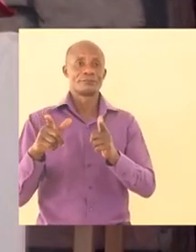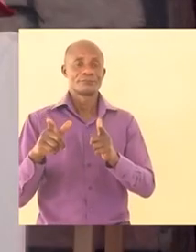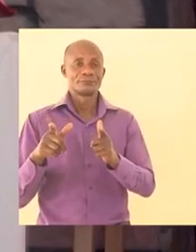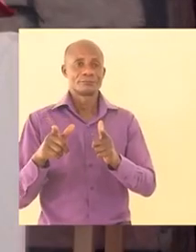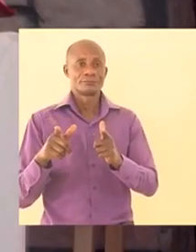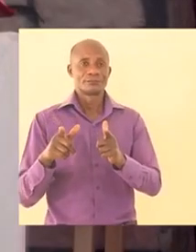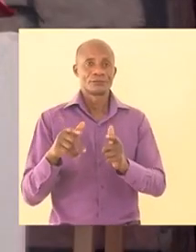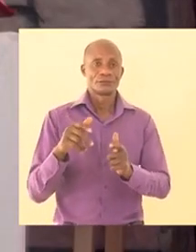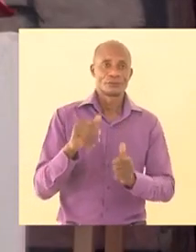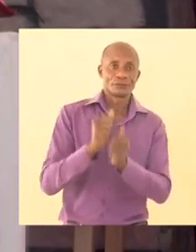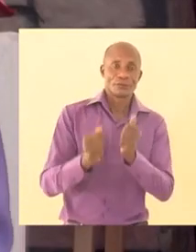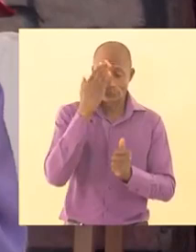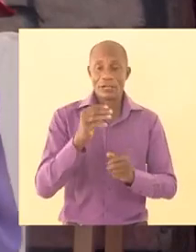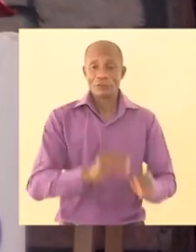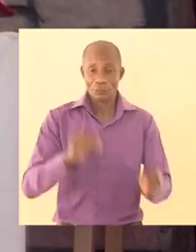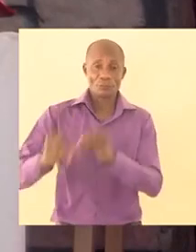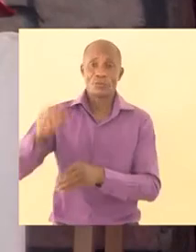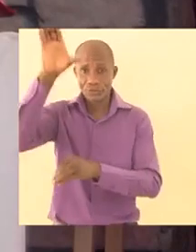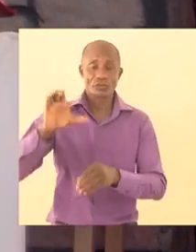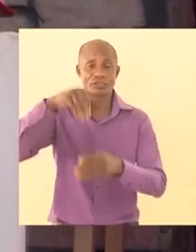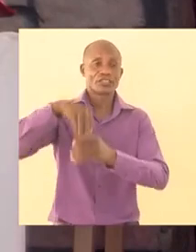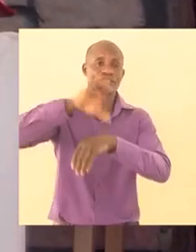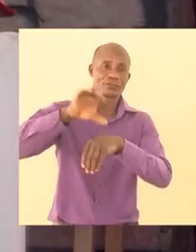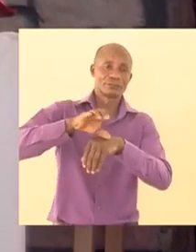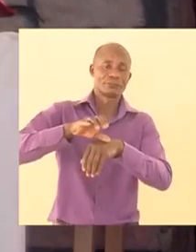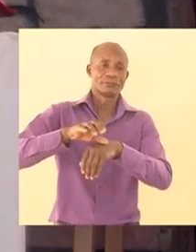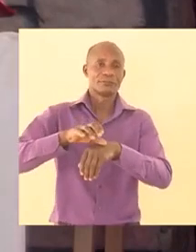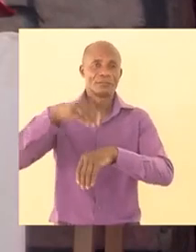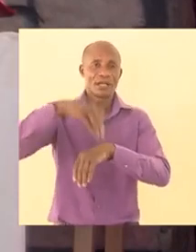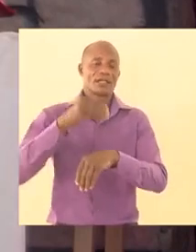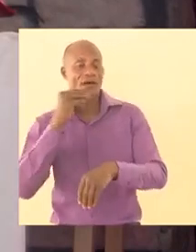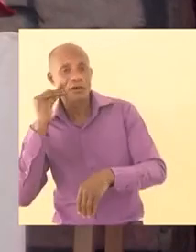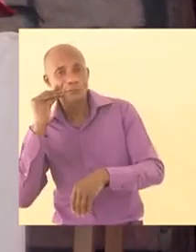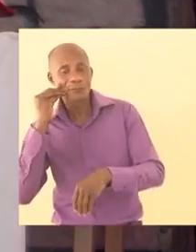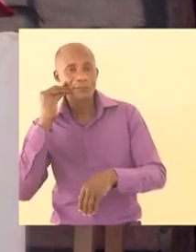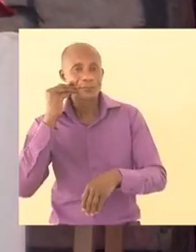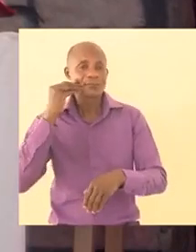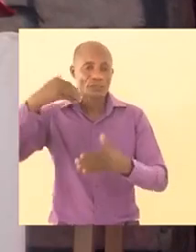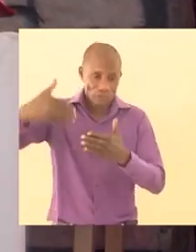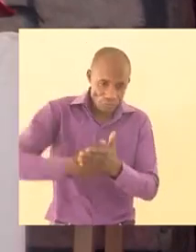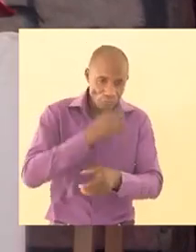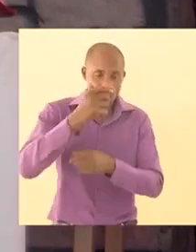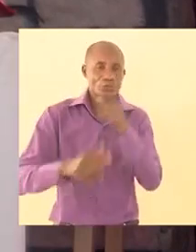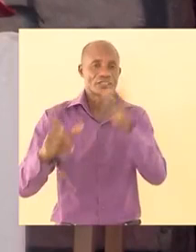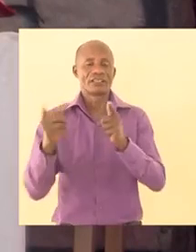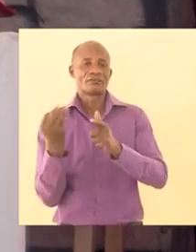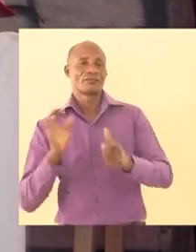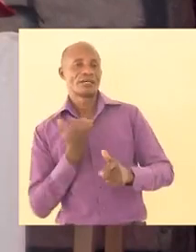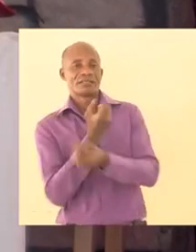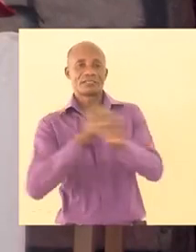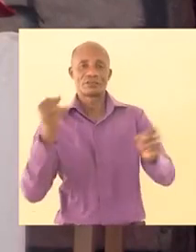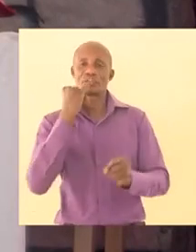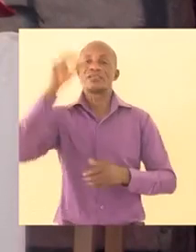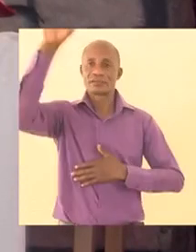of the cross, which is why we hang the cross in the church, which is why we hang the cross in our homes and on our necks. The new sign of our salvation is the sign of the